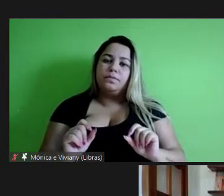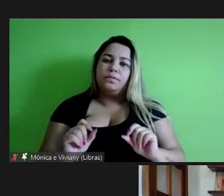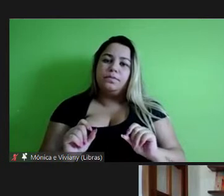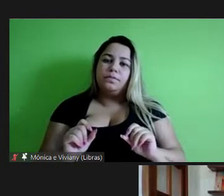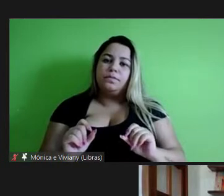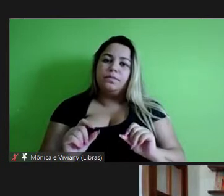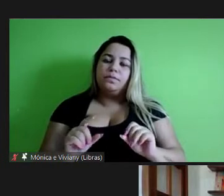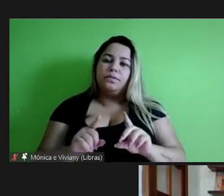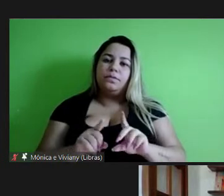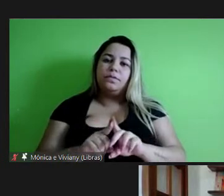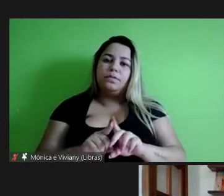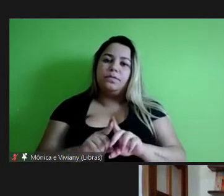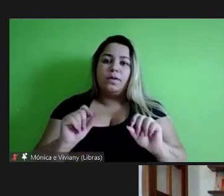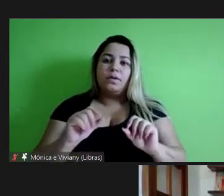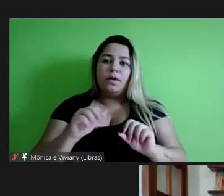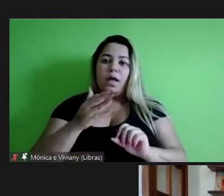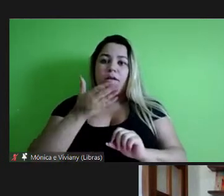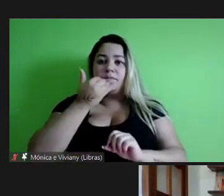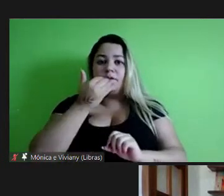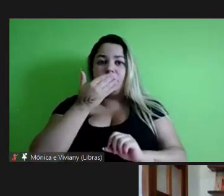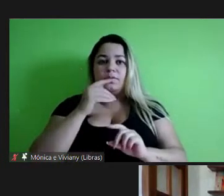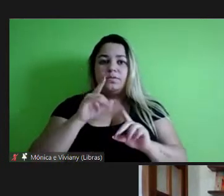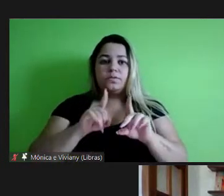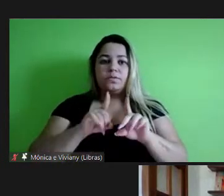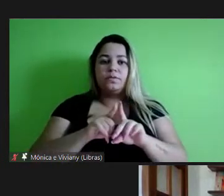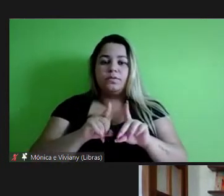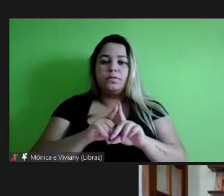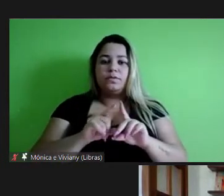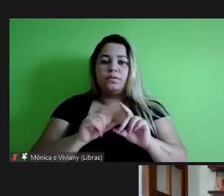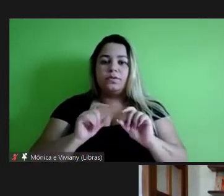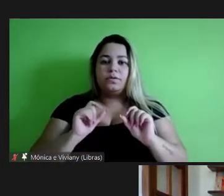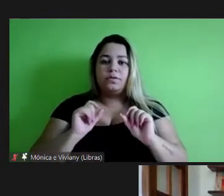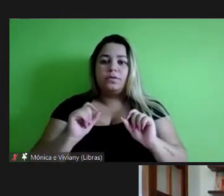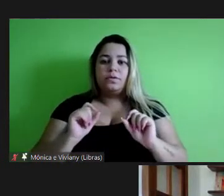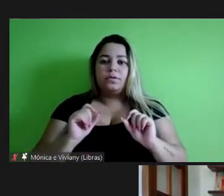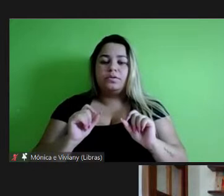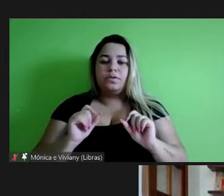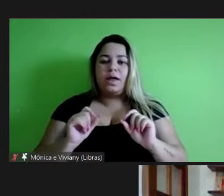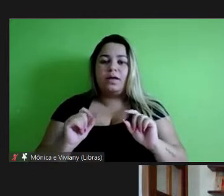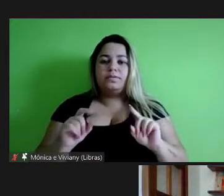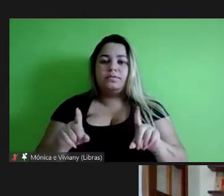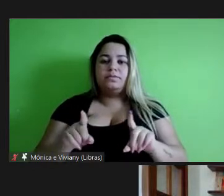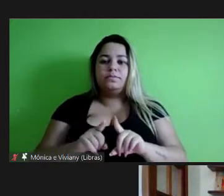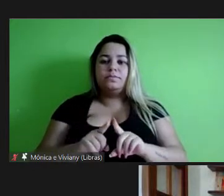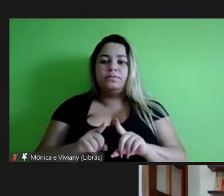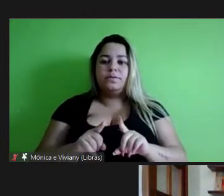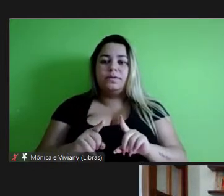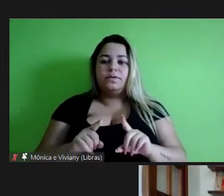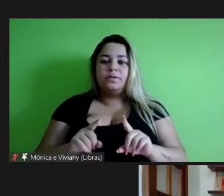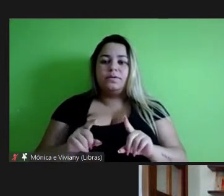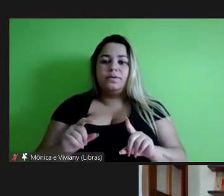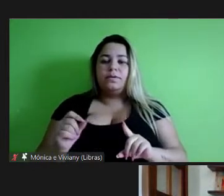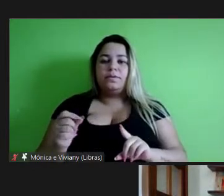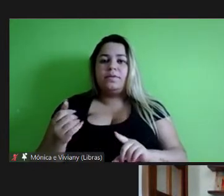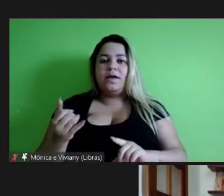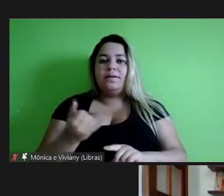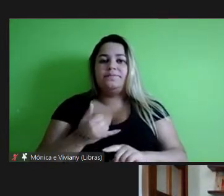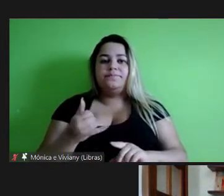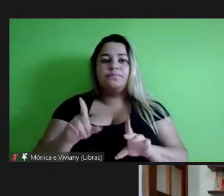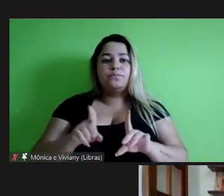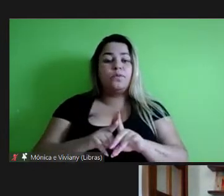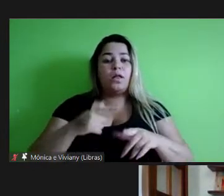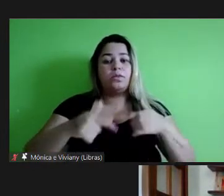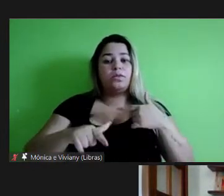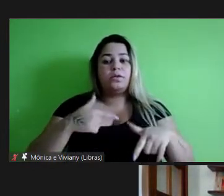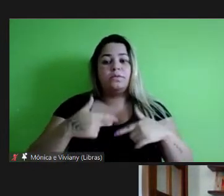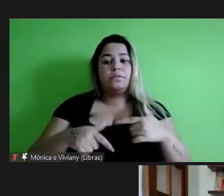the times, the issue of the food environment is very strong. It has many researchers and etc. So